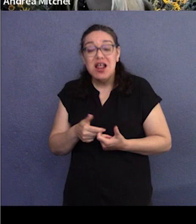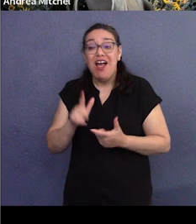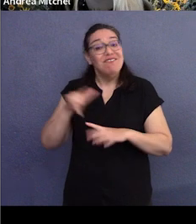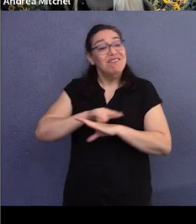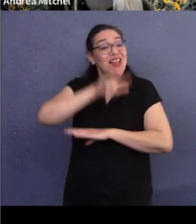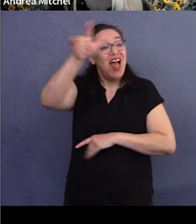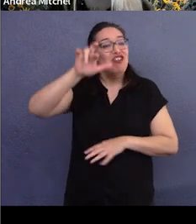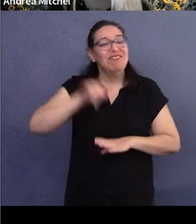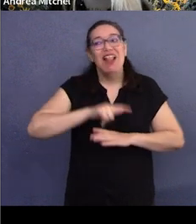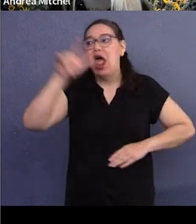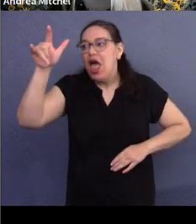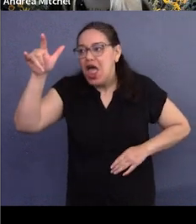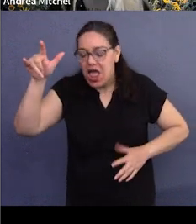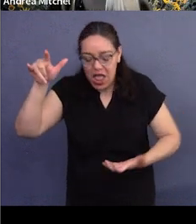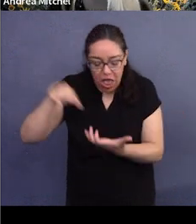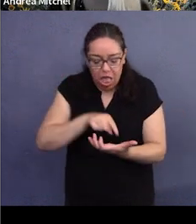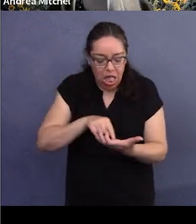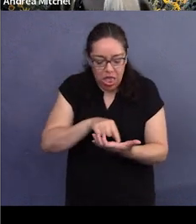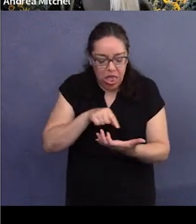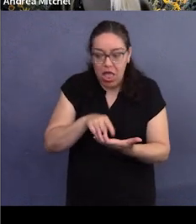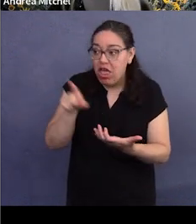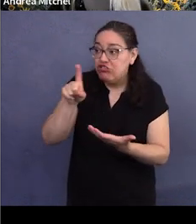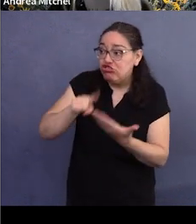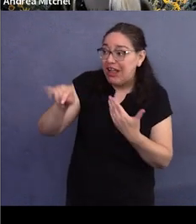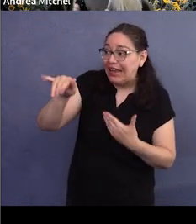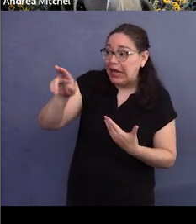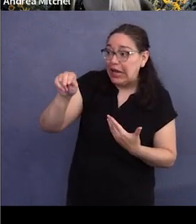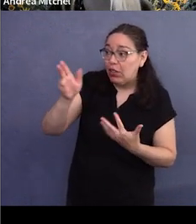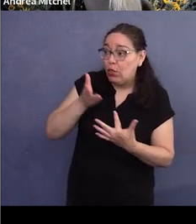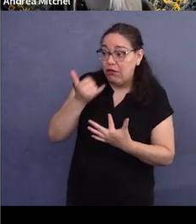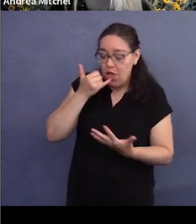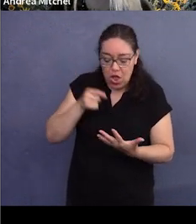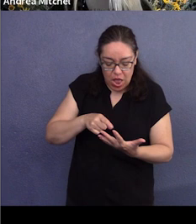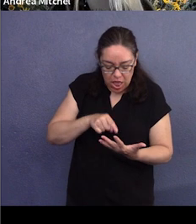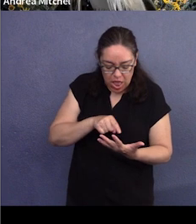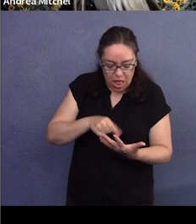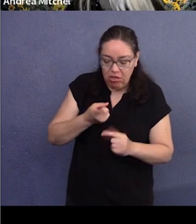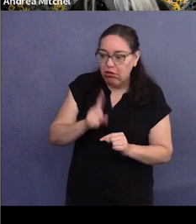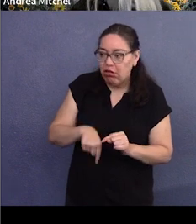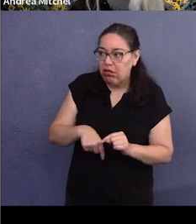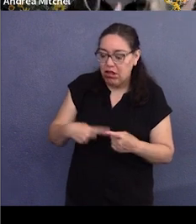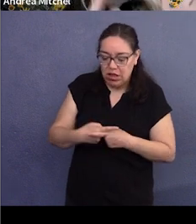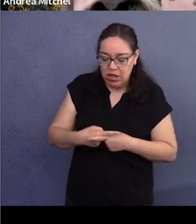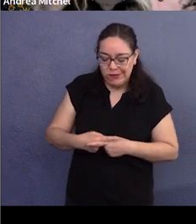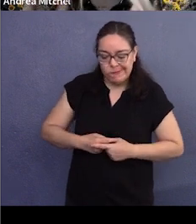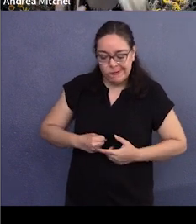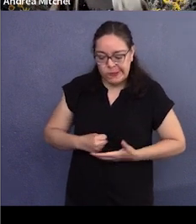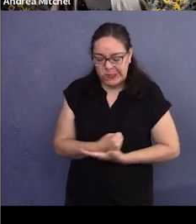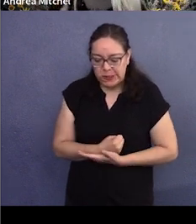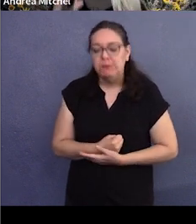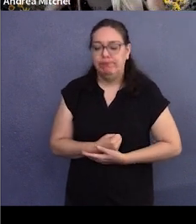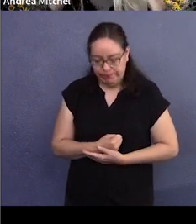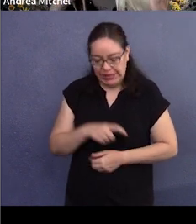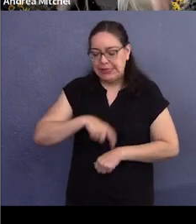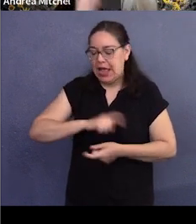BlackBerry. And I knew it was time. It was time to move away from BlackBerry. So then I had to assess